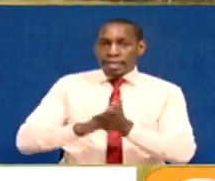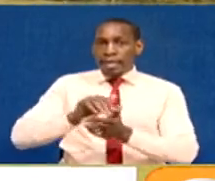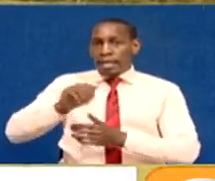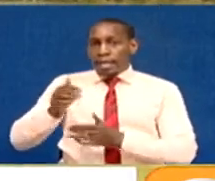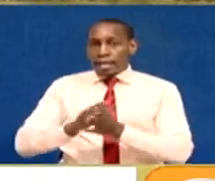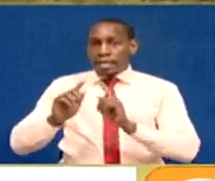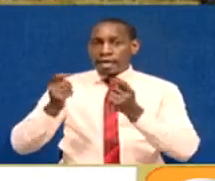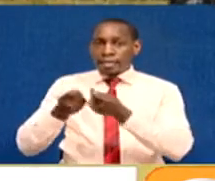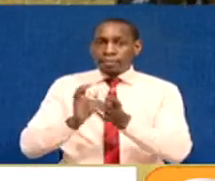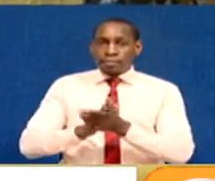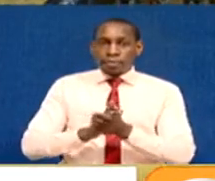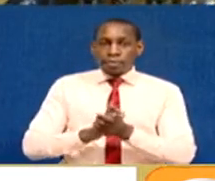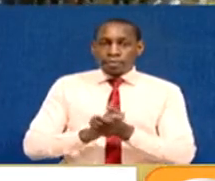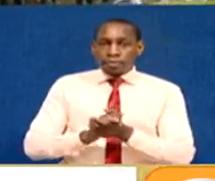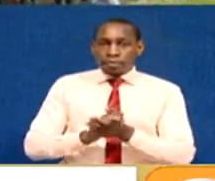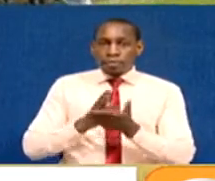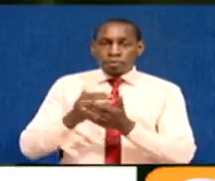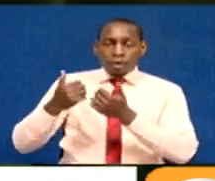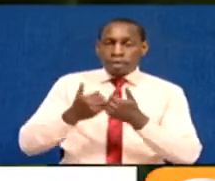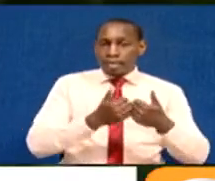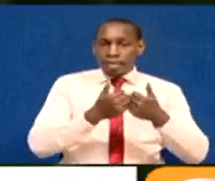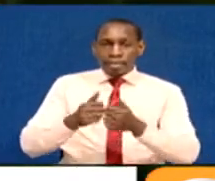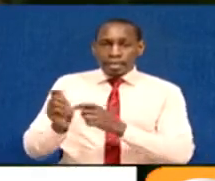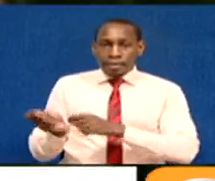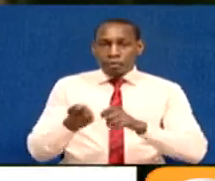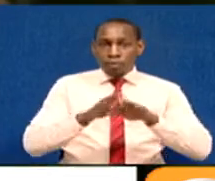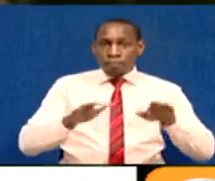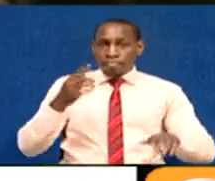rest of the squad had a torrid time to forget on the course.